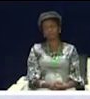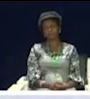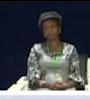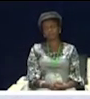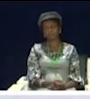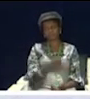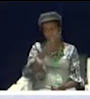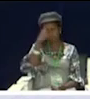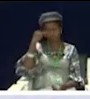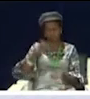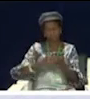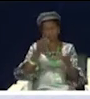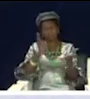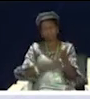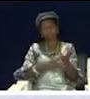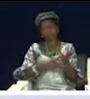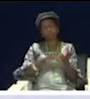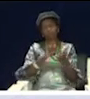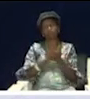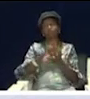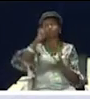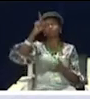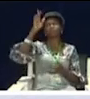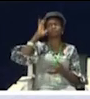Because it is written, Thou will arise